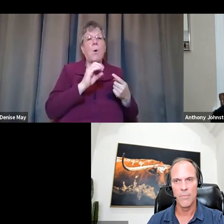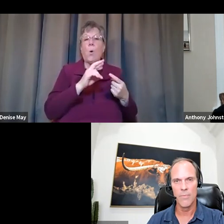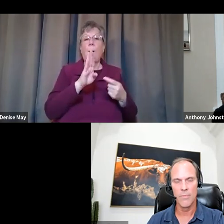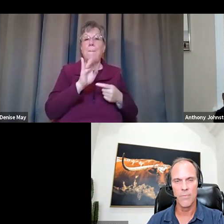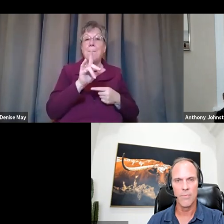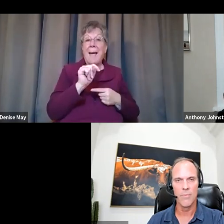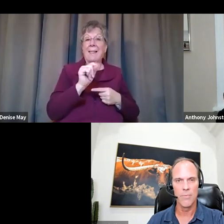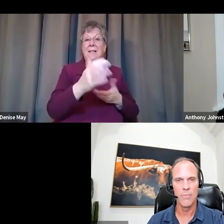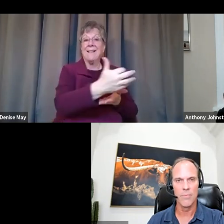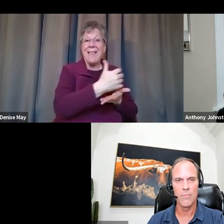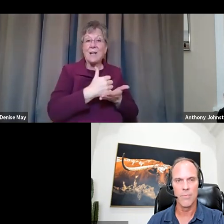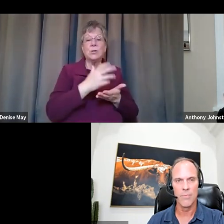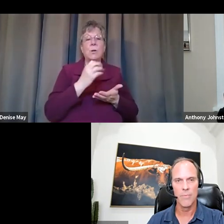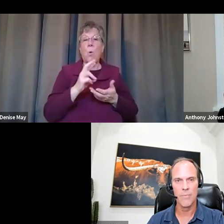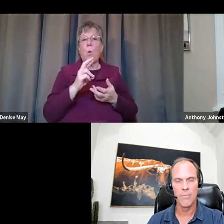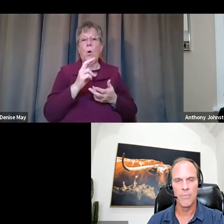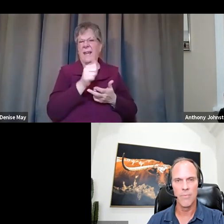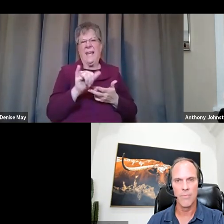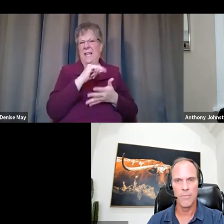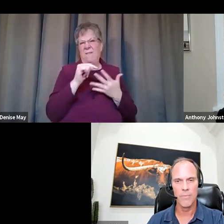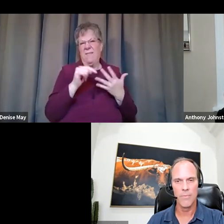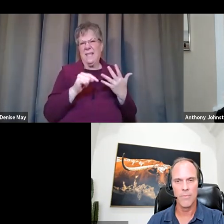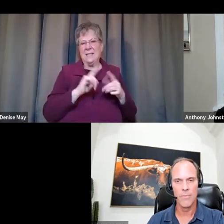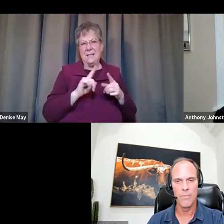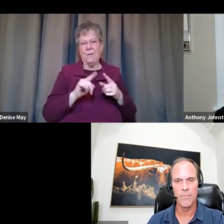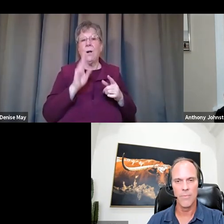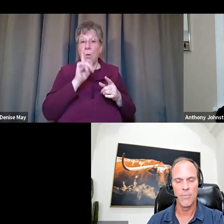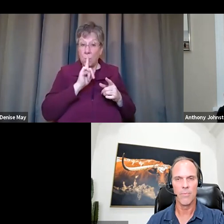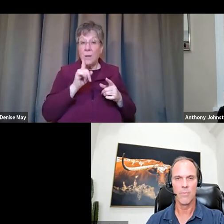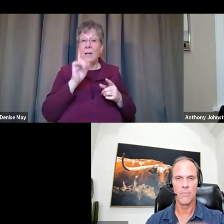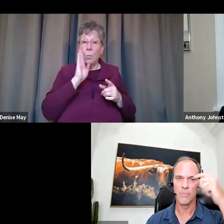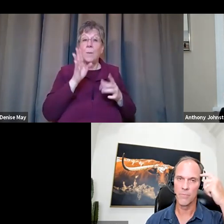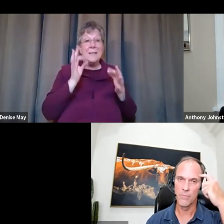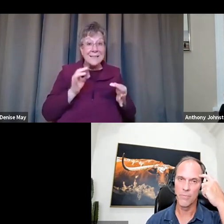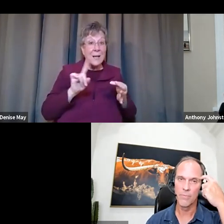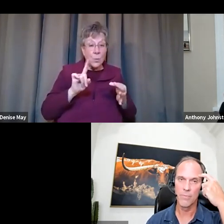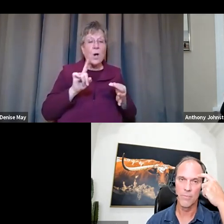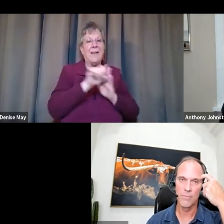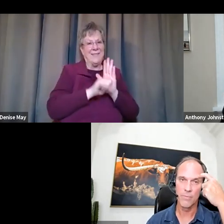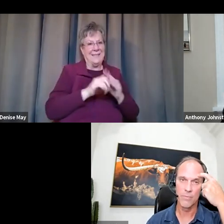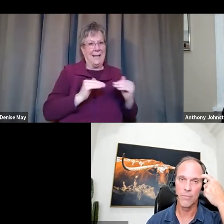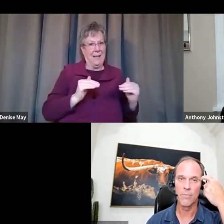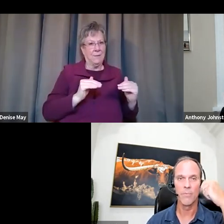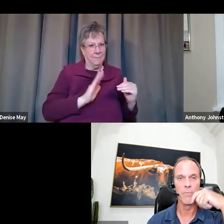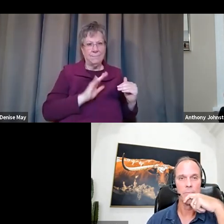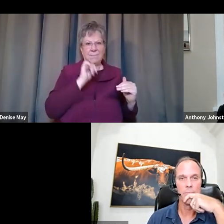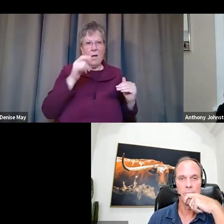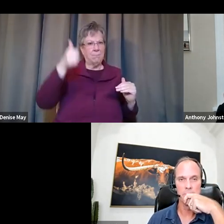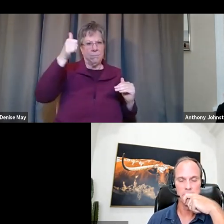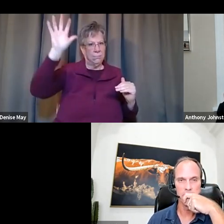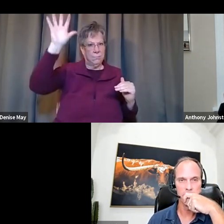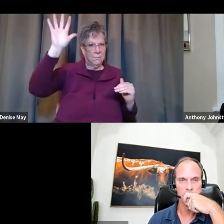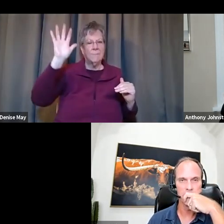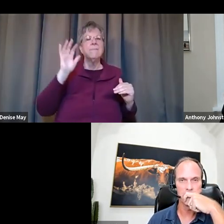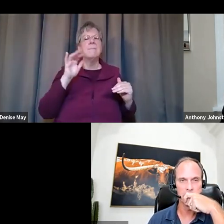ballot collection or any of these different reforms really are going to be decided at the state level, which means that those of us here